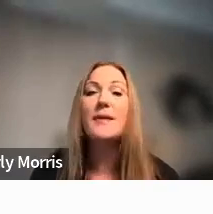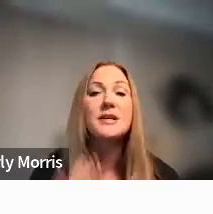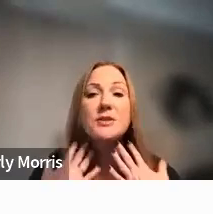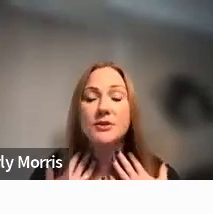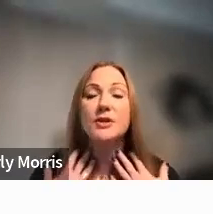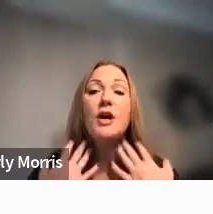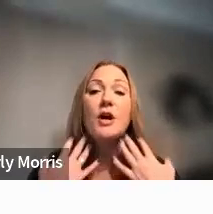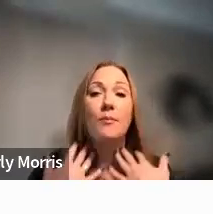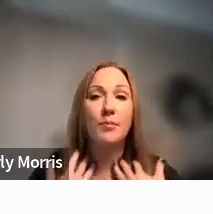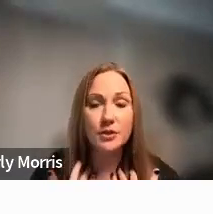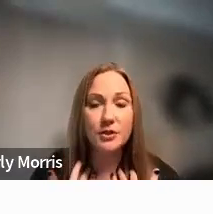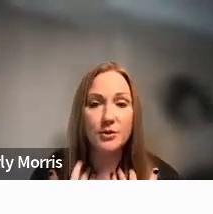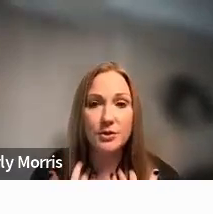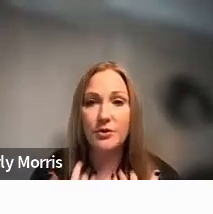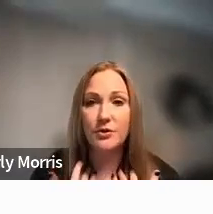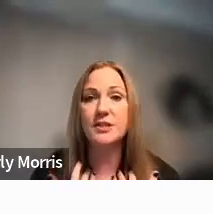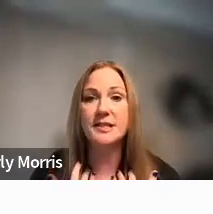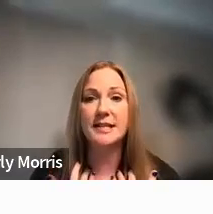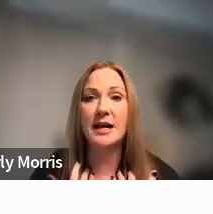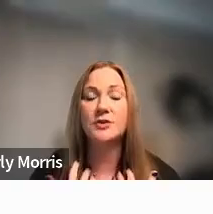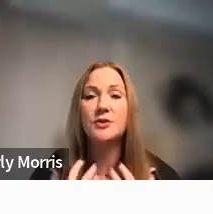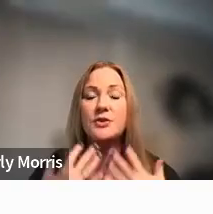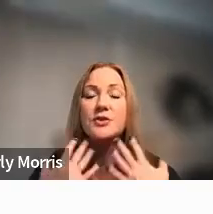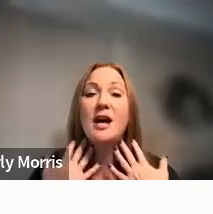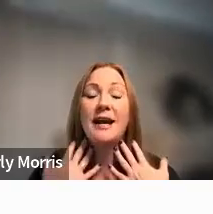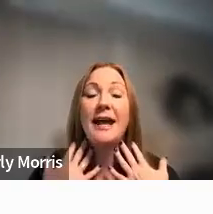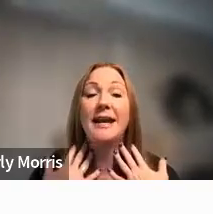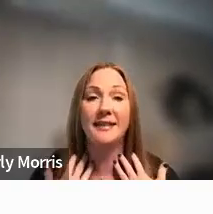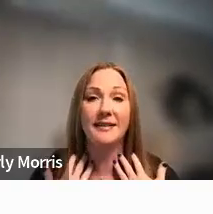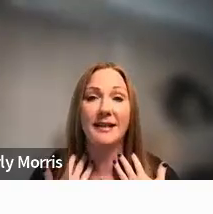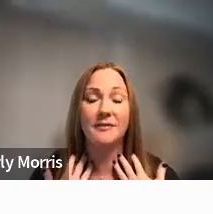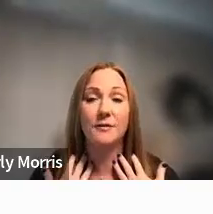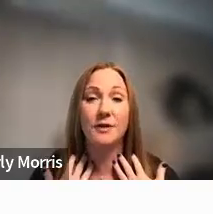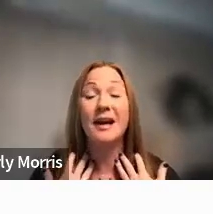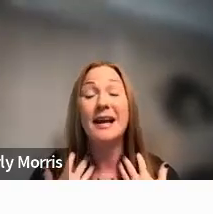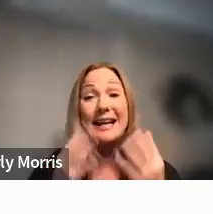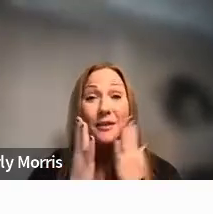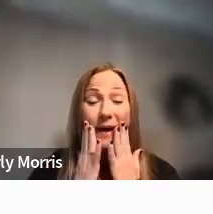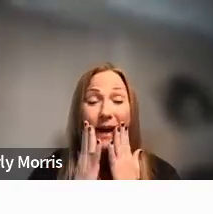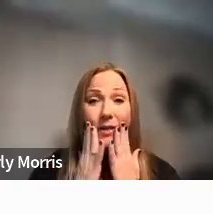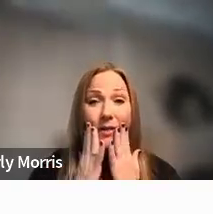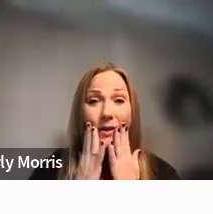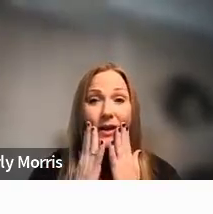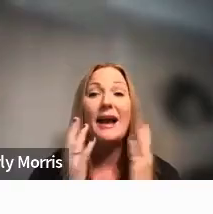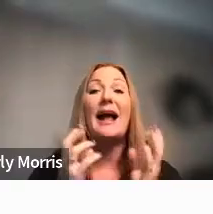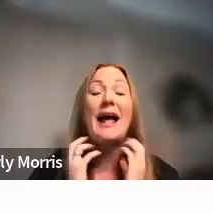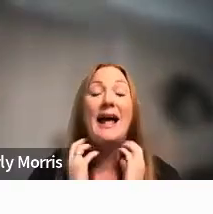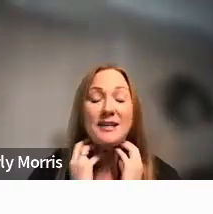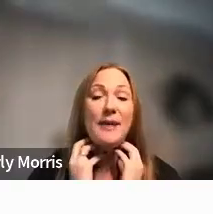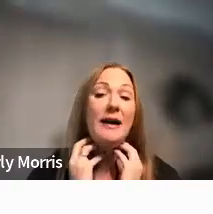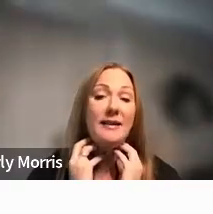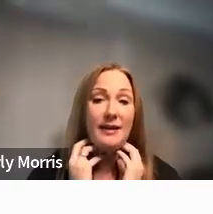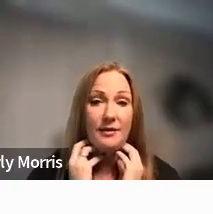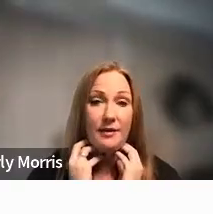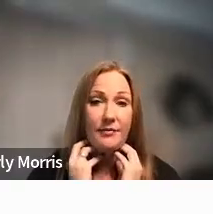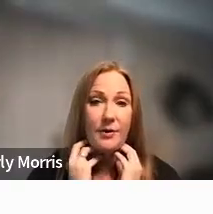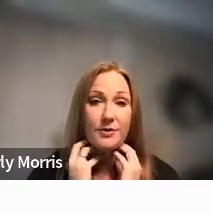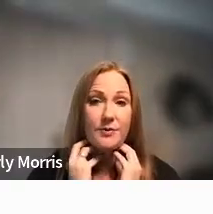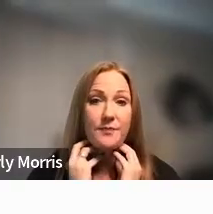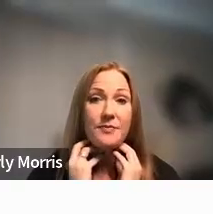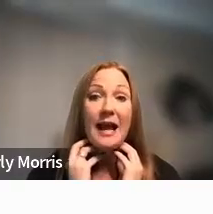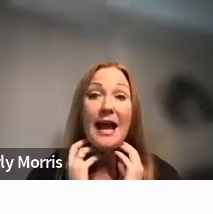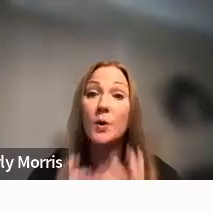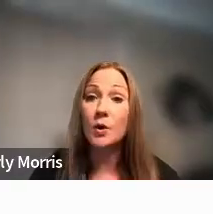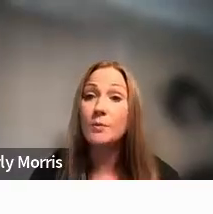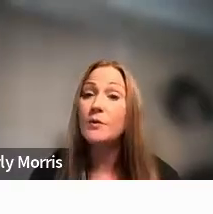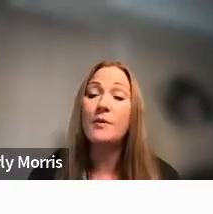have all of the muscles push those secretions down so there's not anything left over in the mouth and back in the